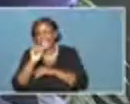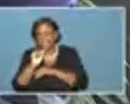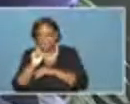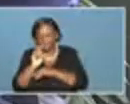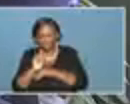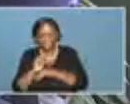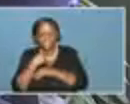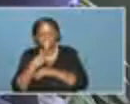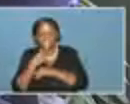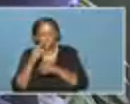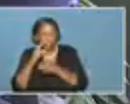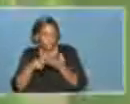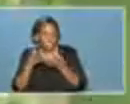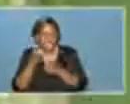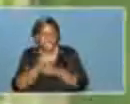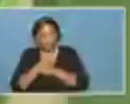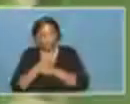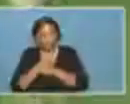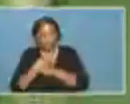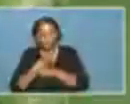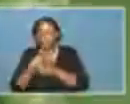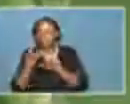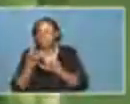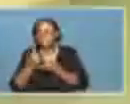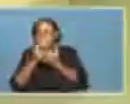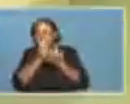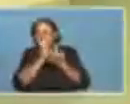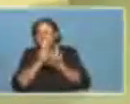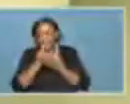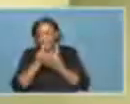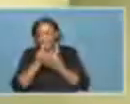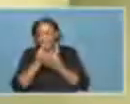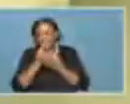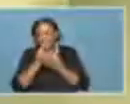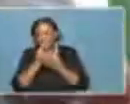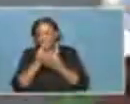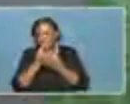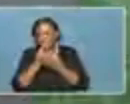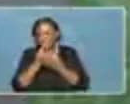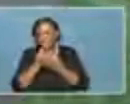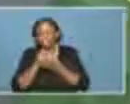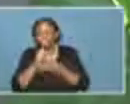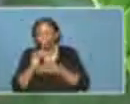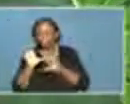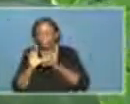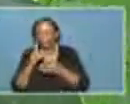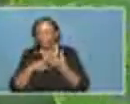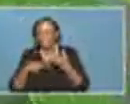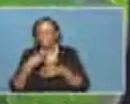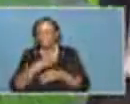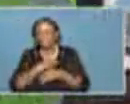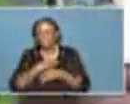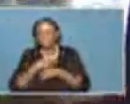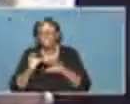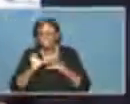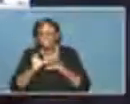what I've got from them is, listen to me, we want to help you guys. Don't do what our countries did. If there's a top three as we walk away,